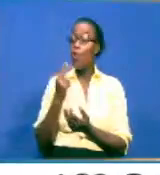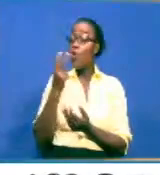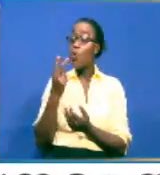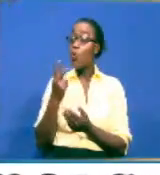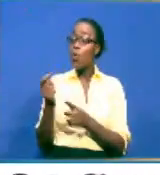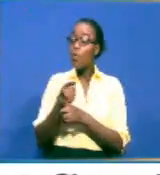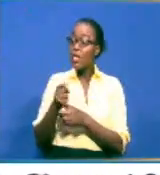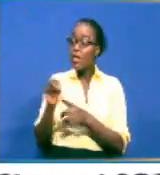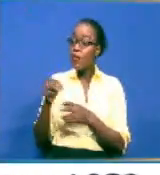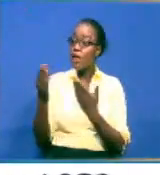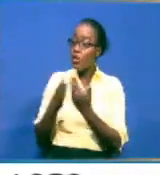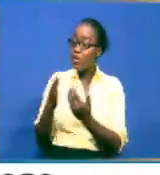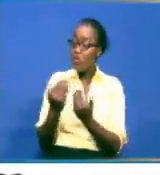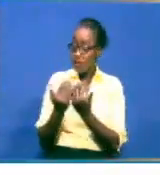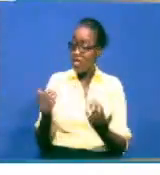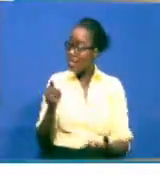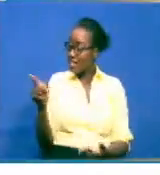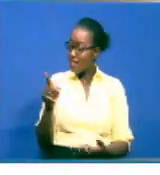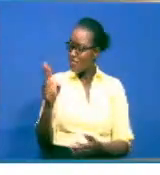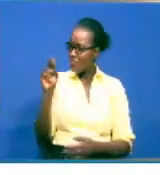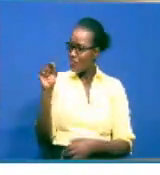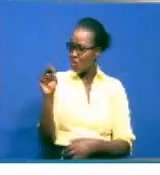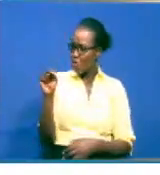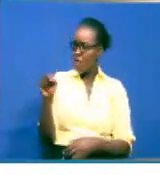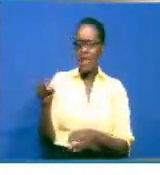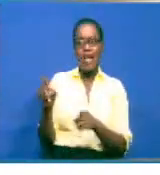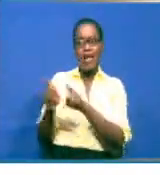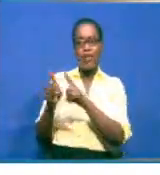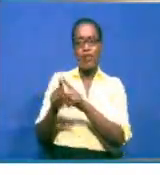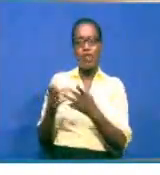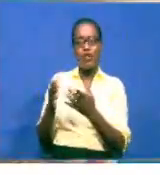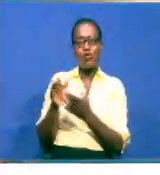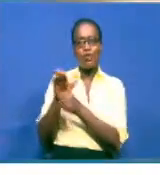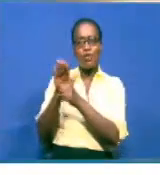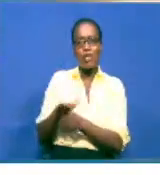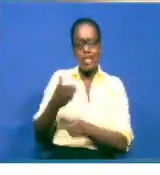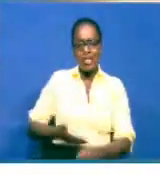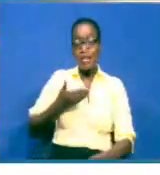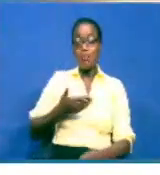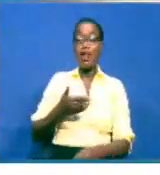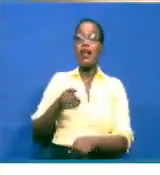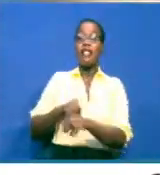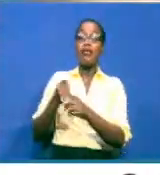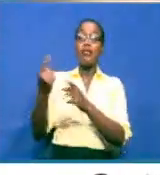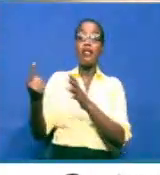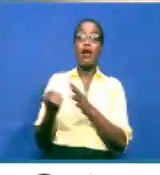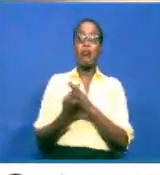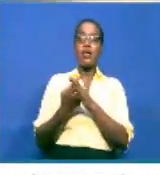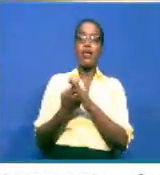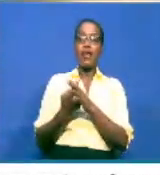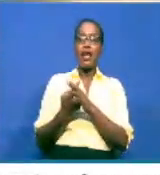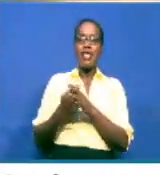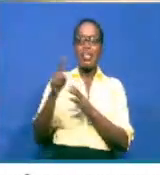on how to take care of their children, on how to, to suppress even the tantrums when they come about. So there's need to